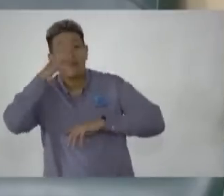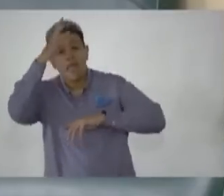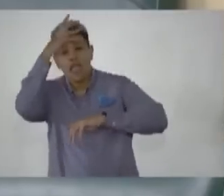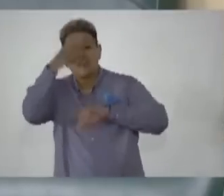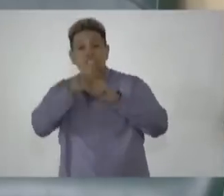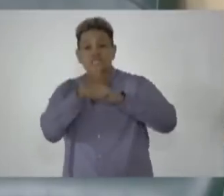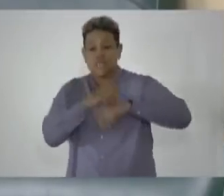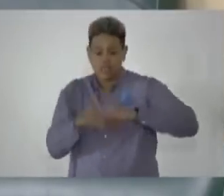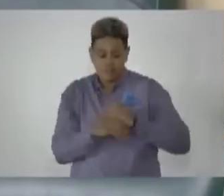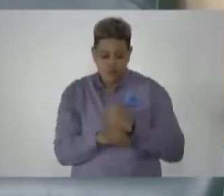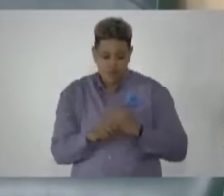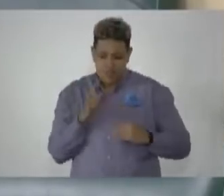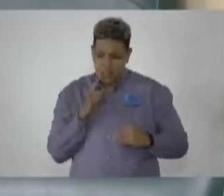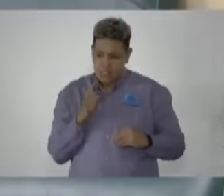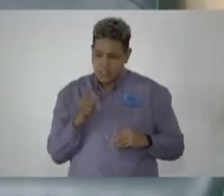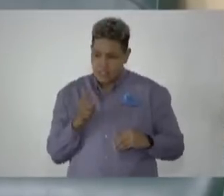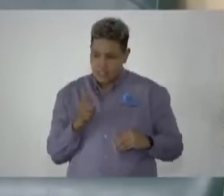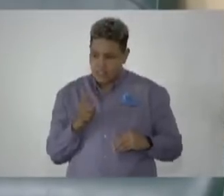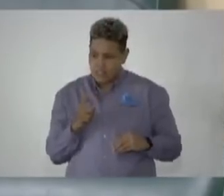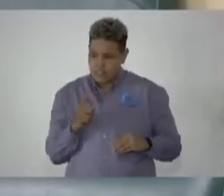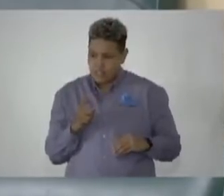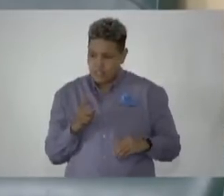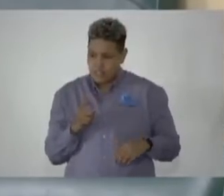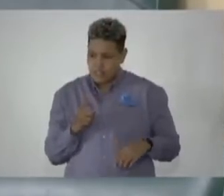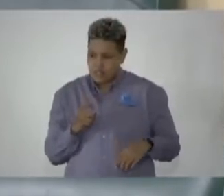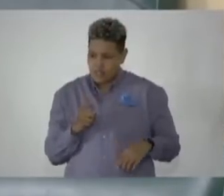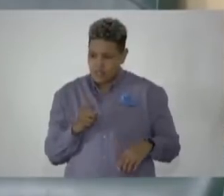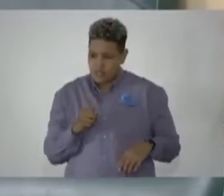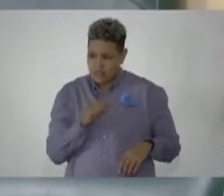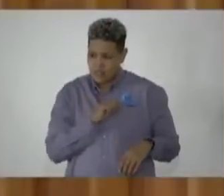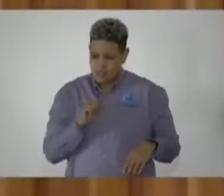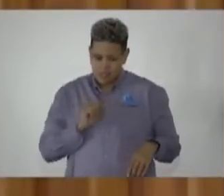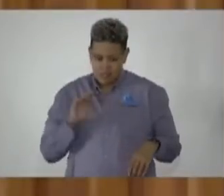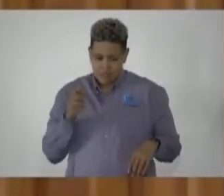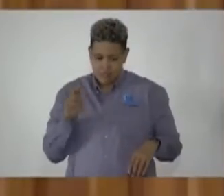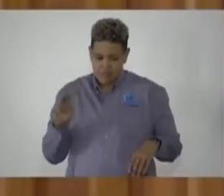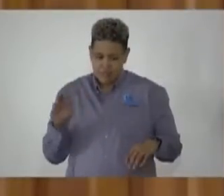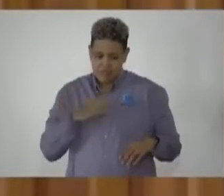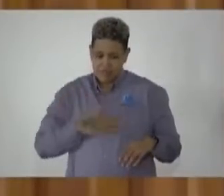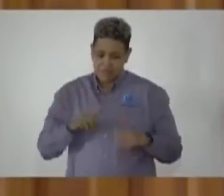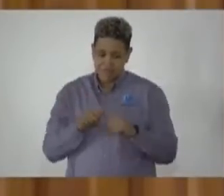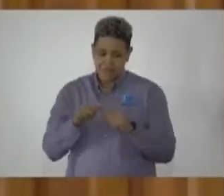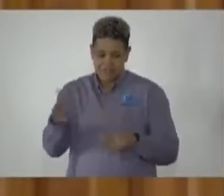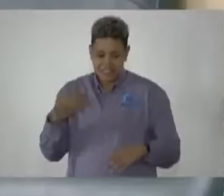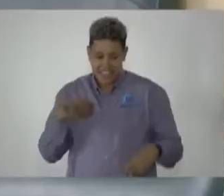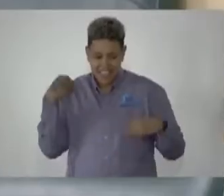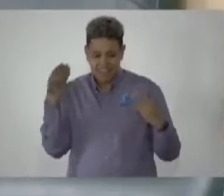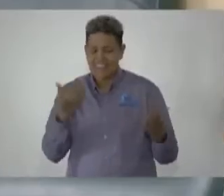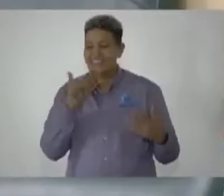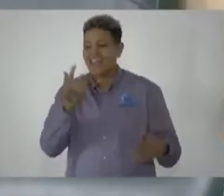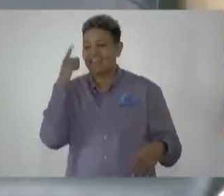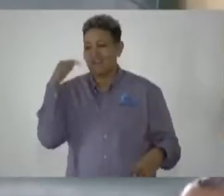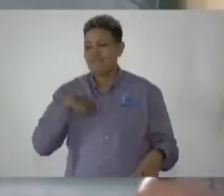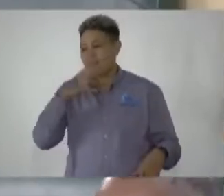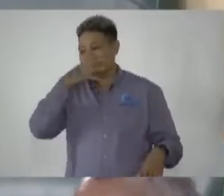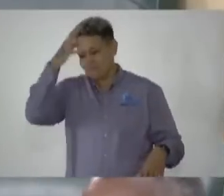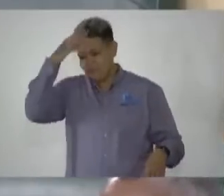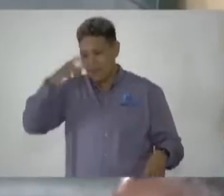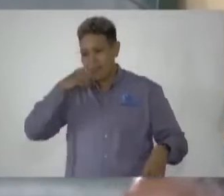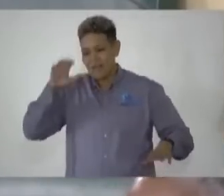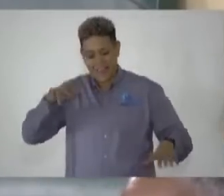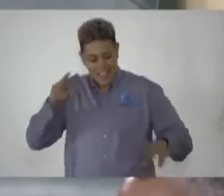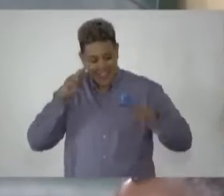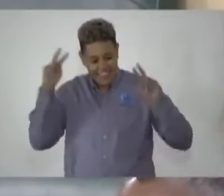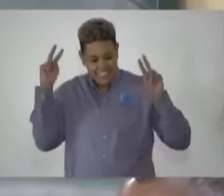parents that did not see. Senator Graham, please continue, Senator Long. I give thanks for the parents that did not